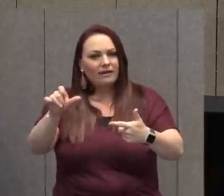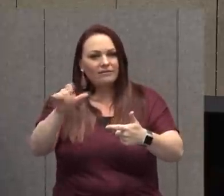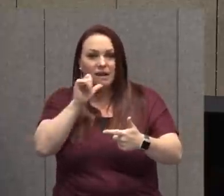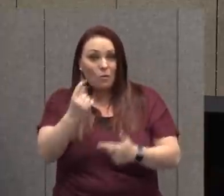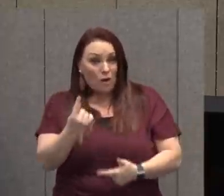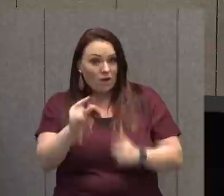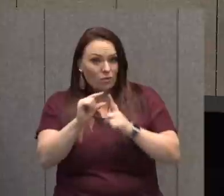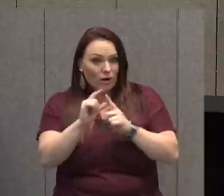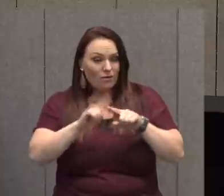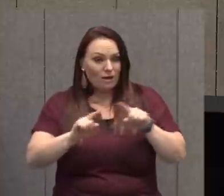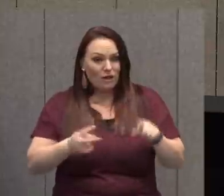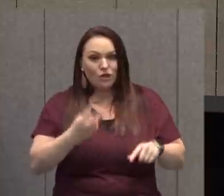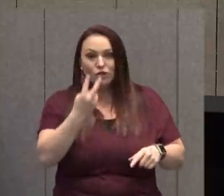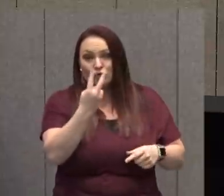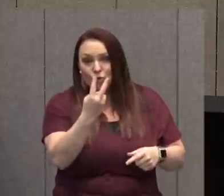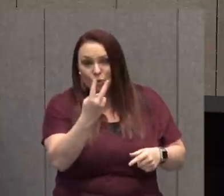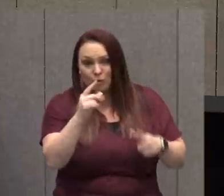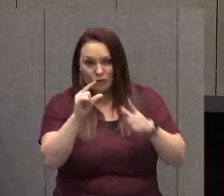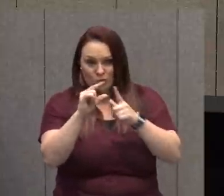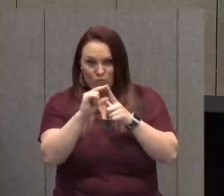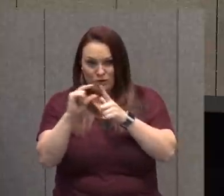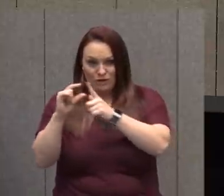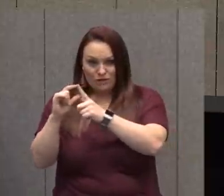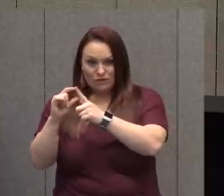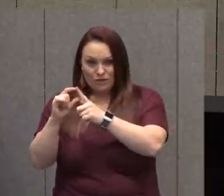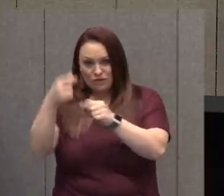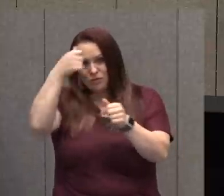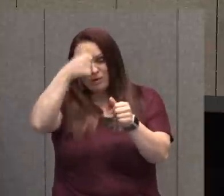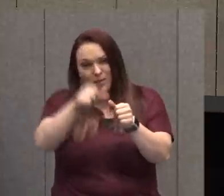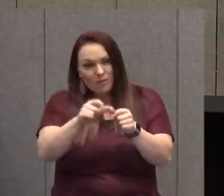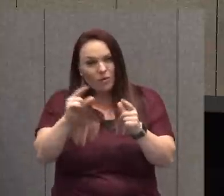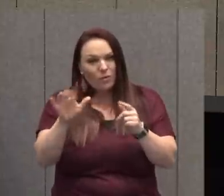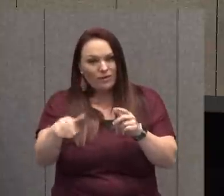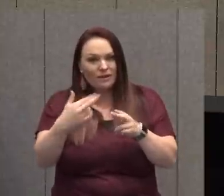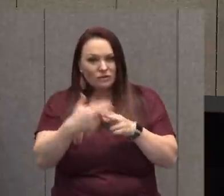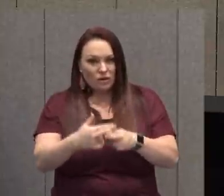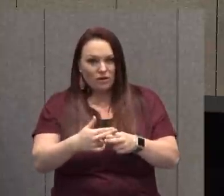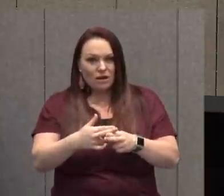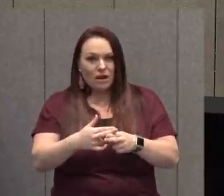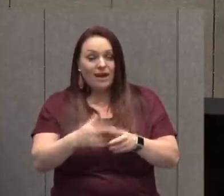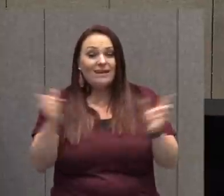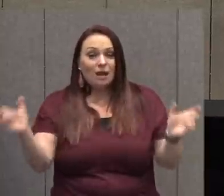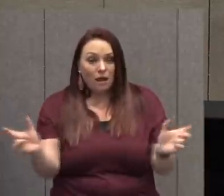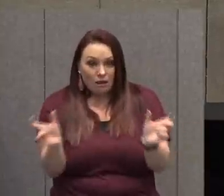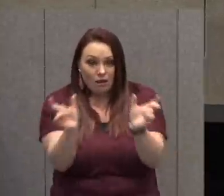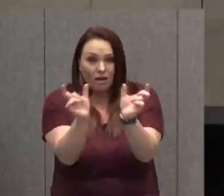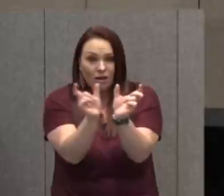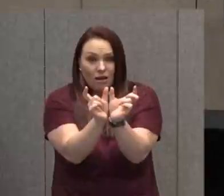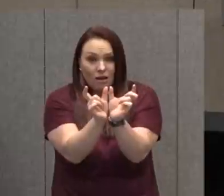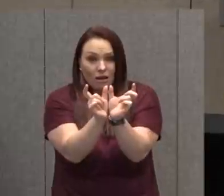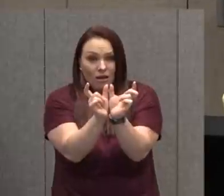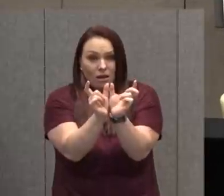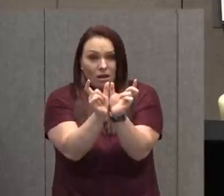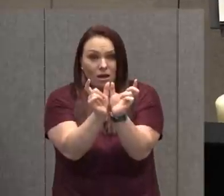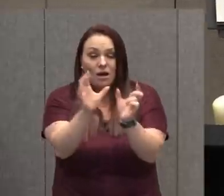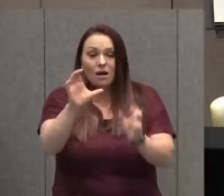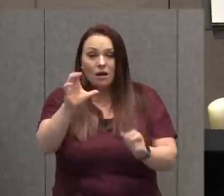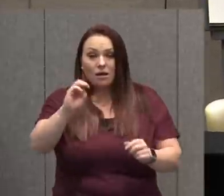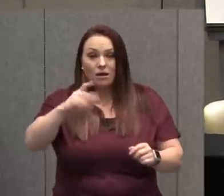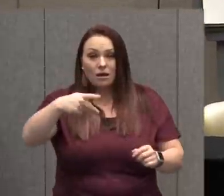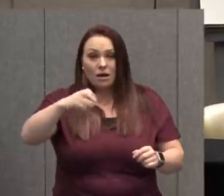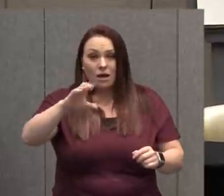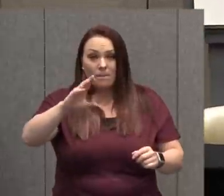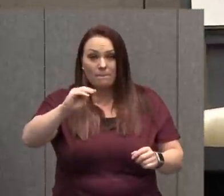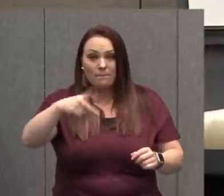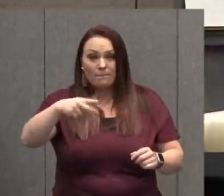Do you know what that's called? Can you remember? Compound word. It's two words like pop